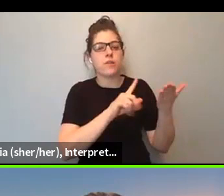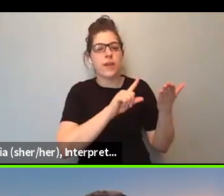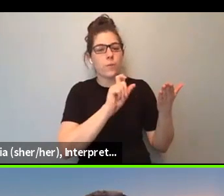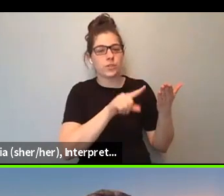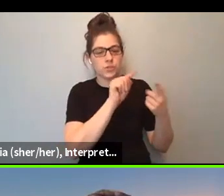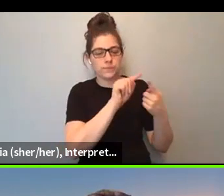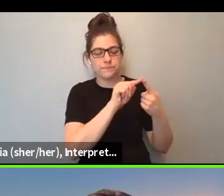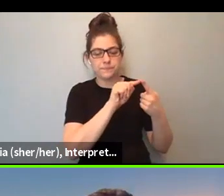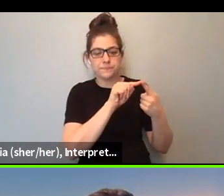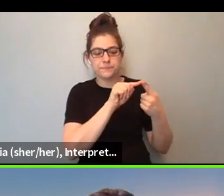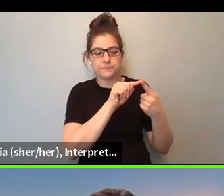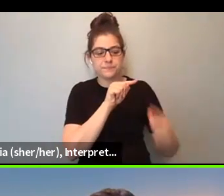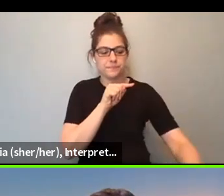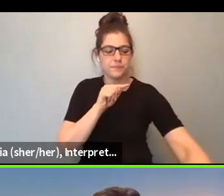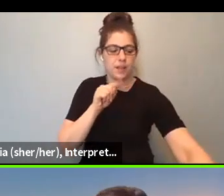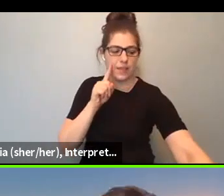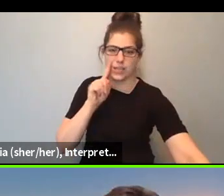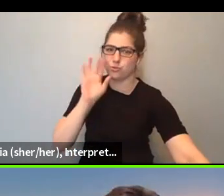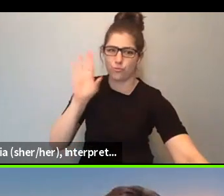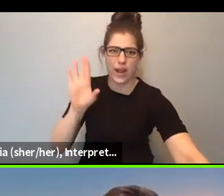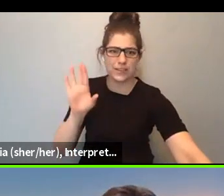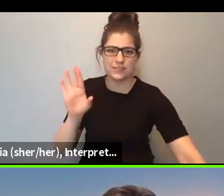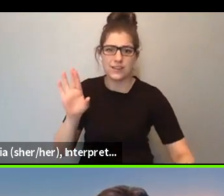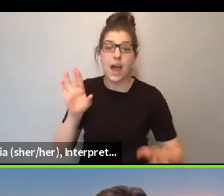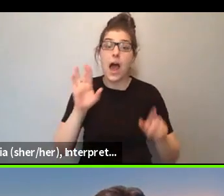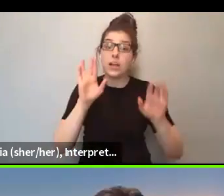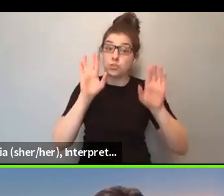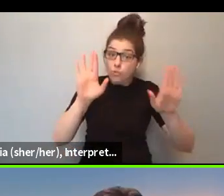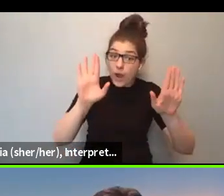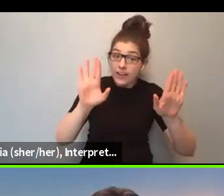I think it's great. I'm also skeptical.